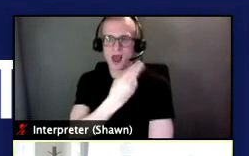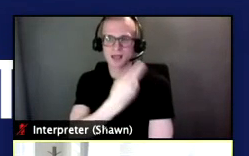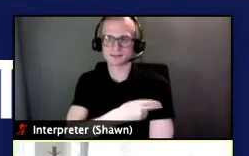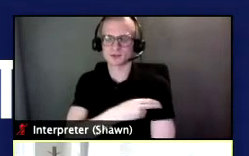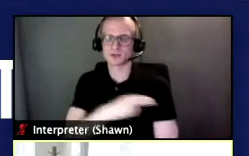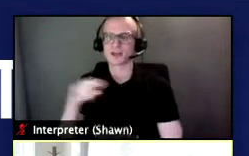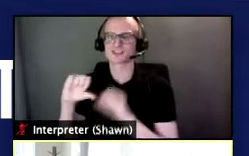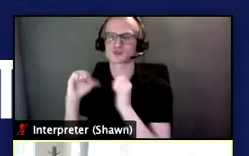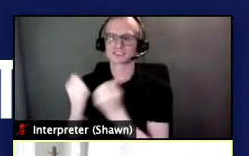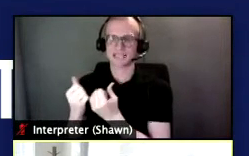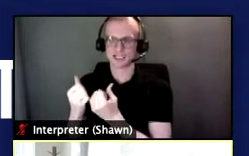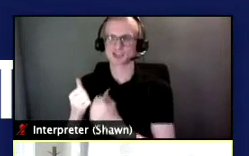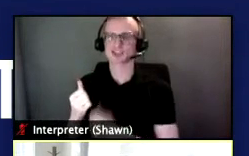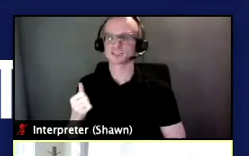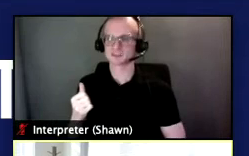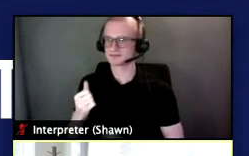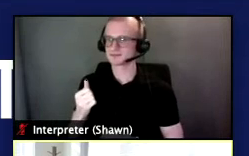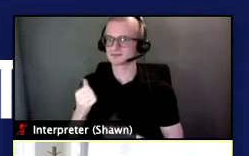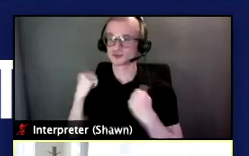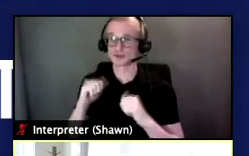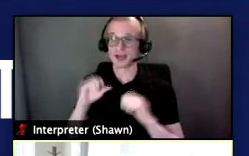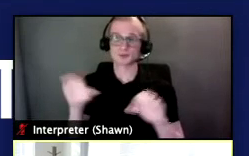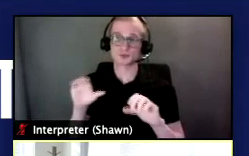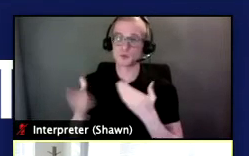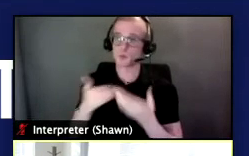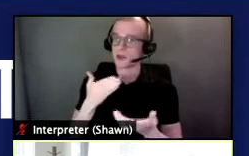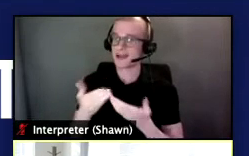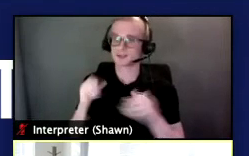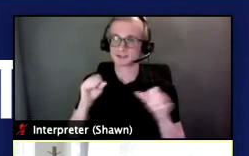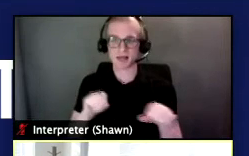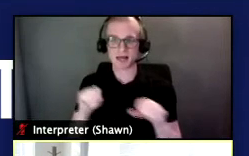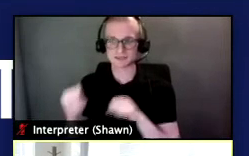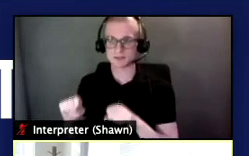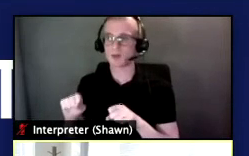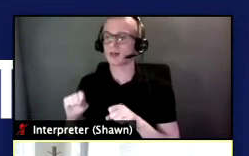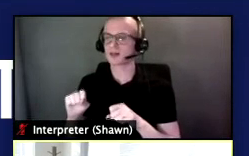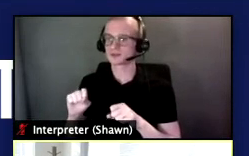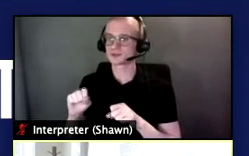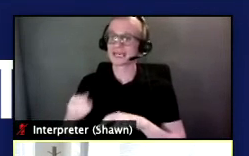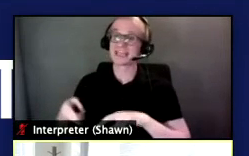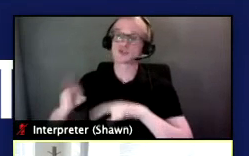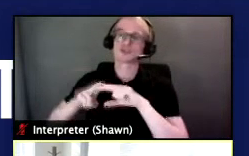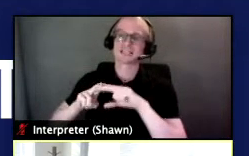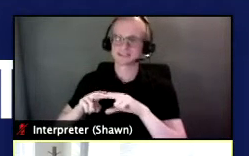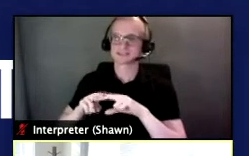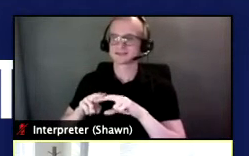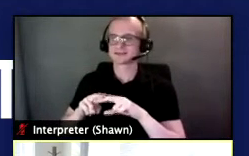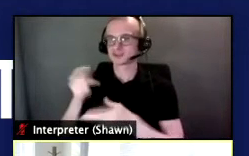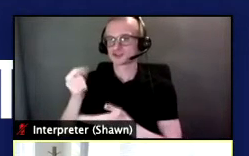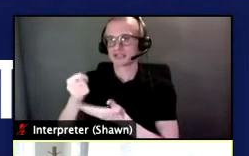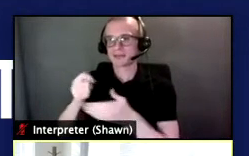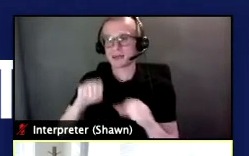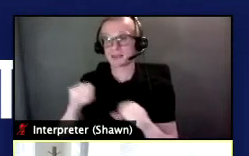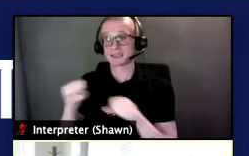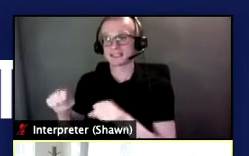we're doing whatever we can to build capacity with them. And then also if we end up